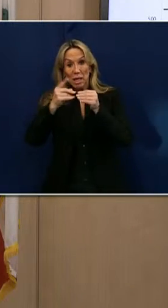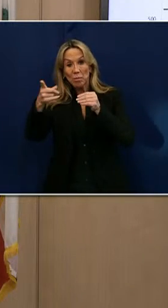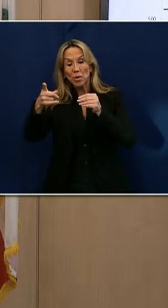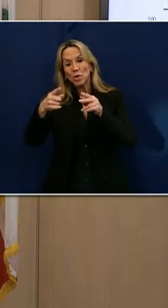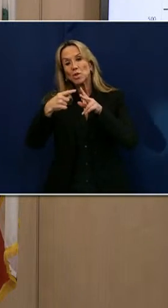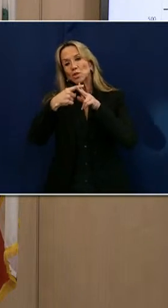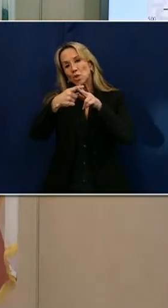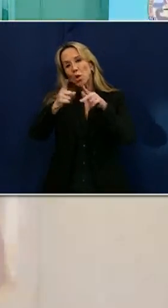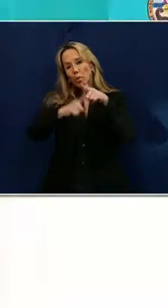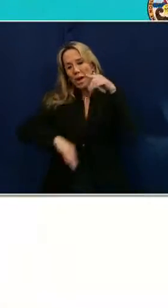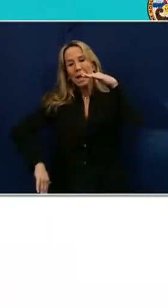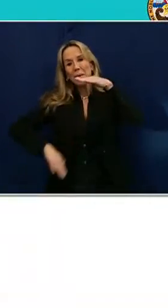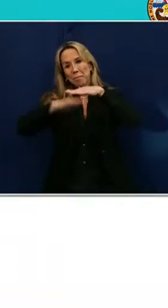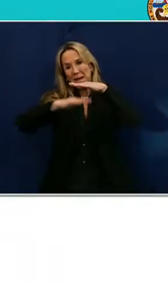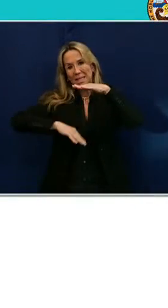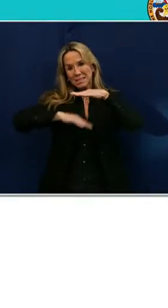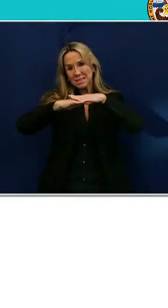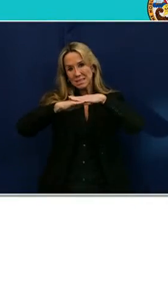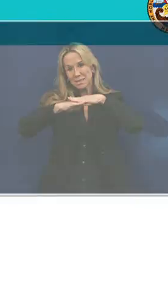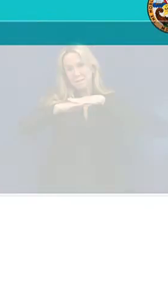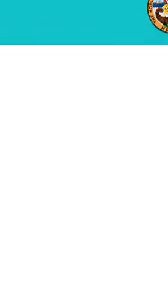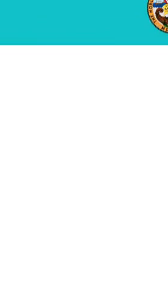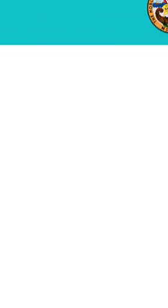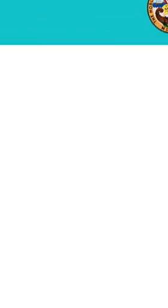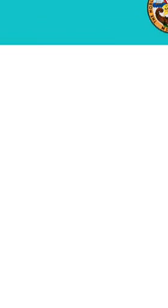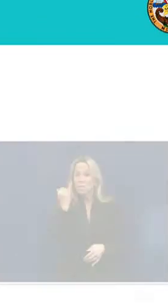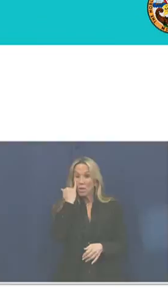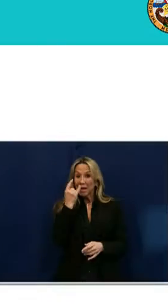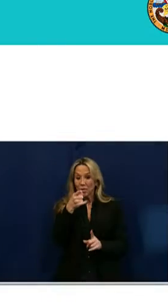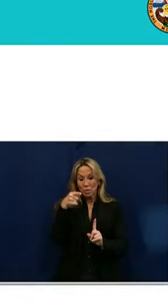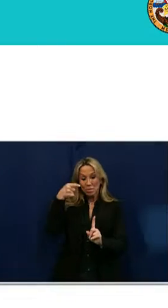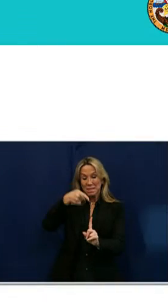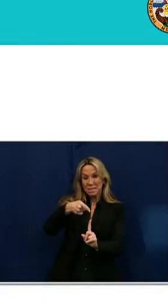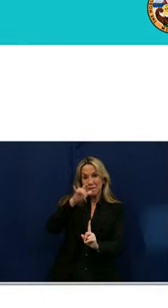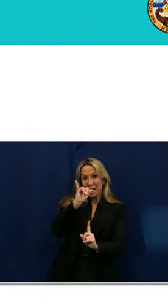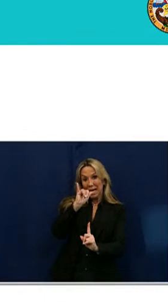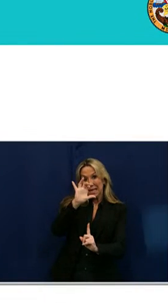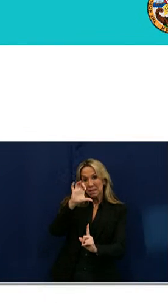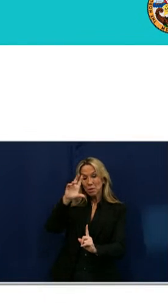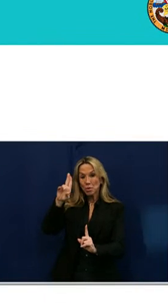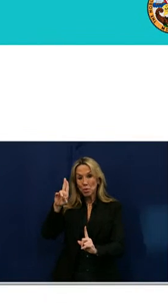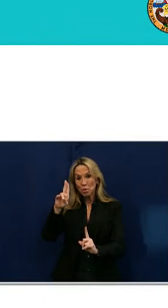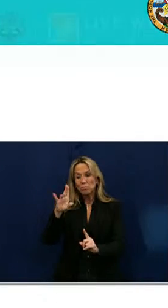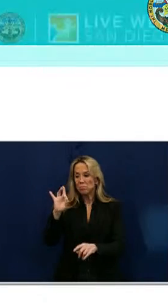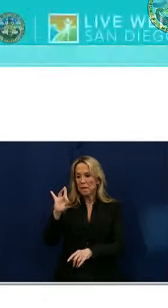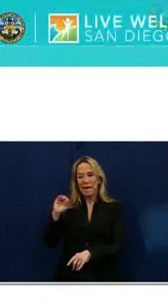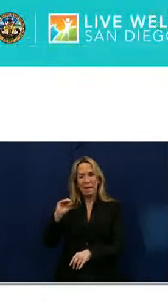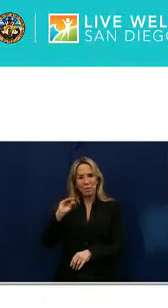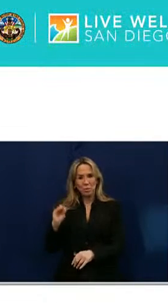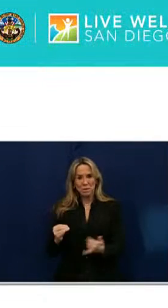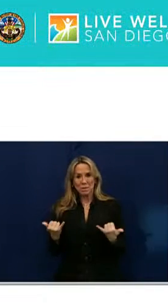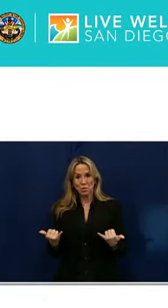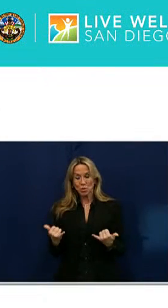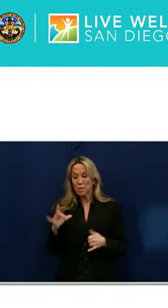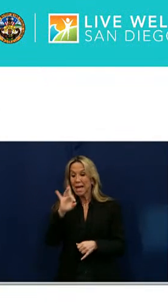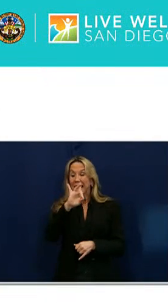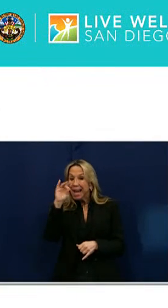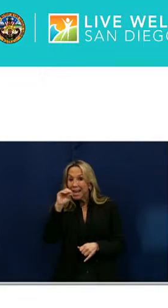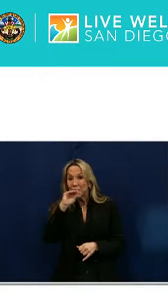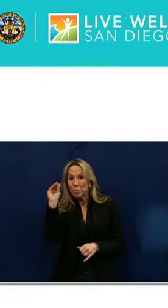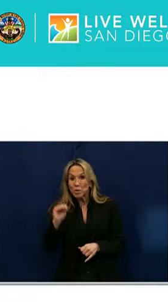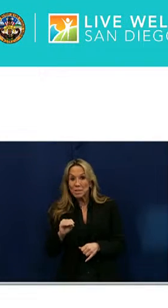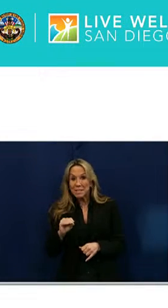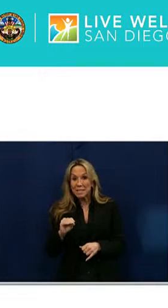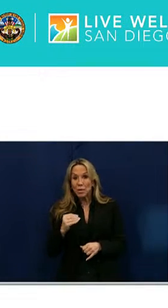capacity. If we talk about ICU specifically, you heard today that we were at 80%. So that's 80%